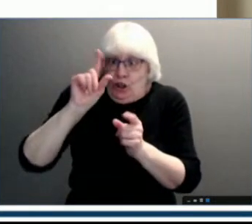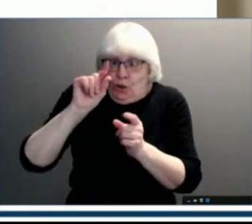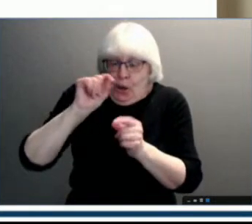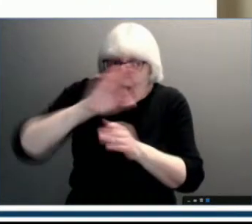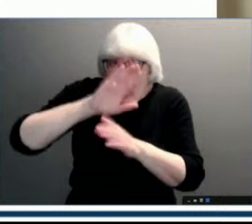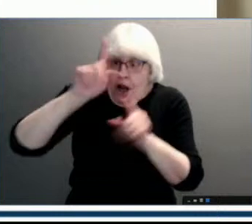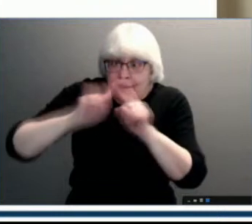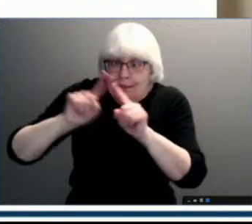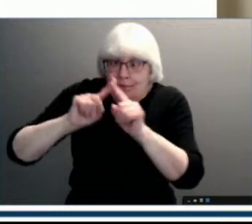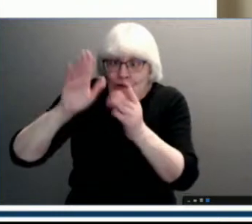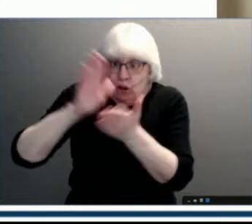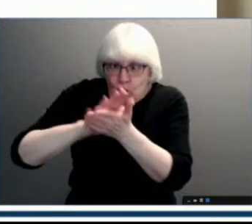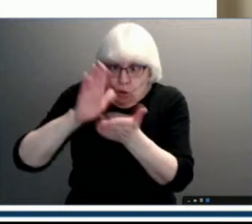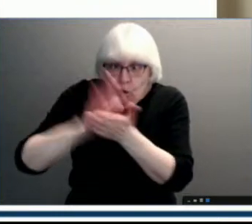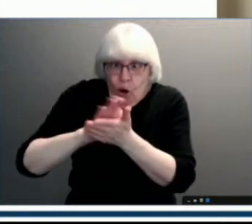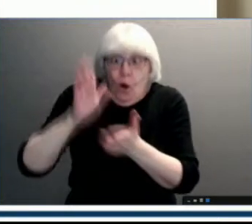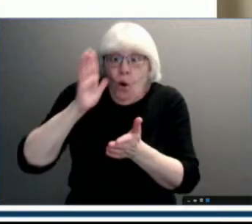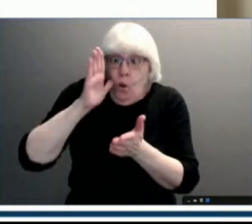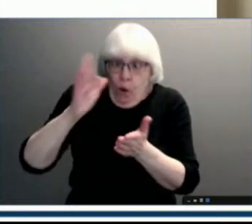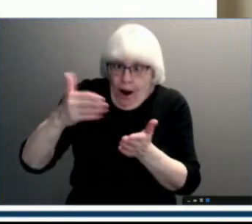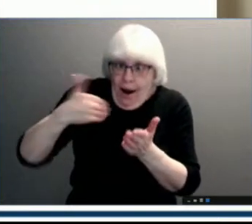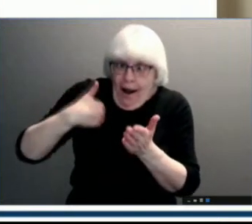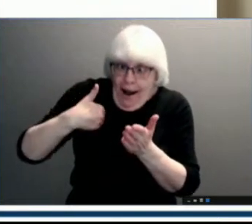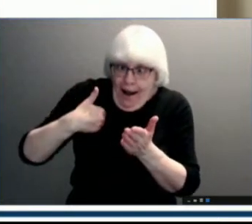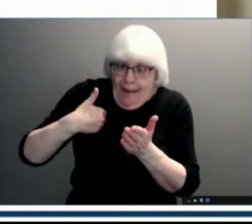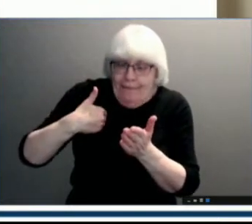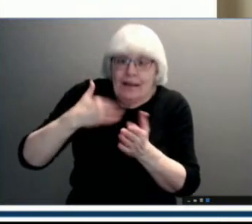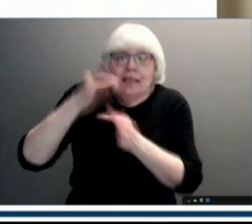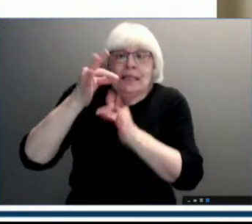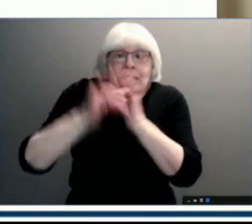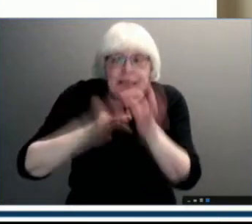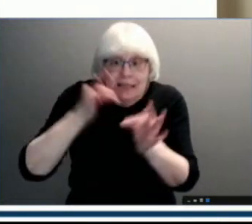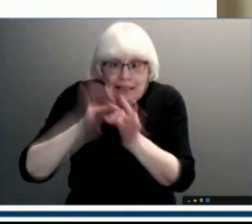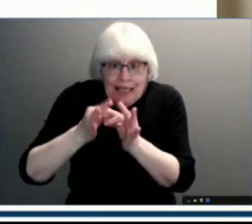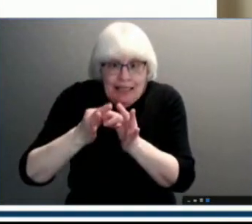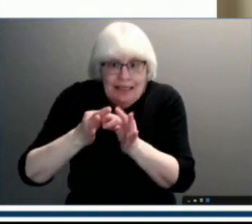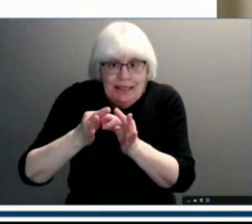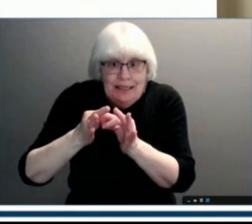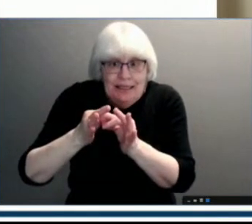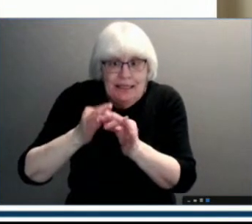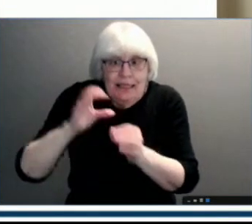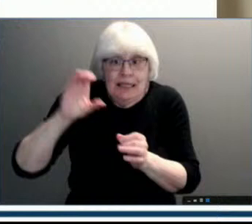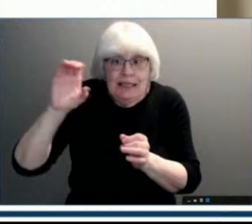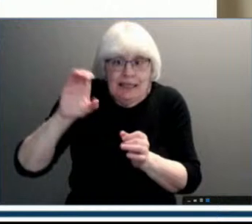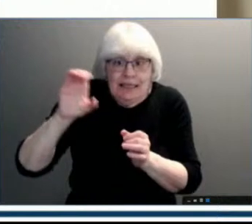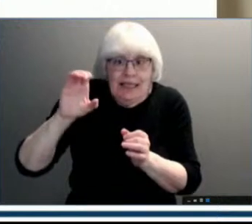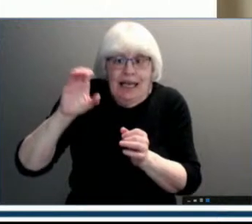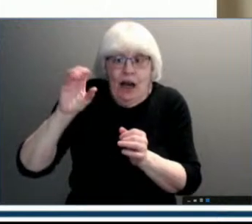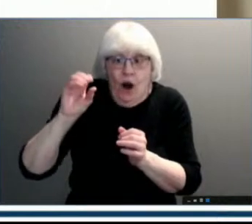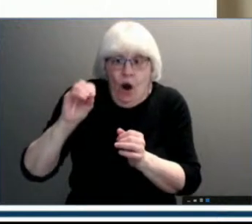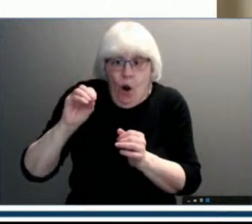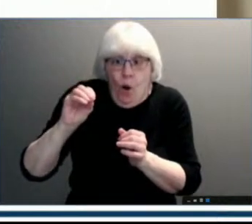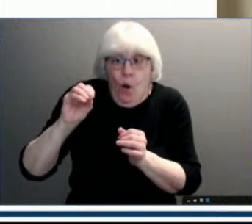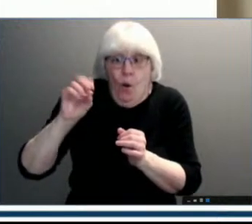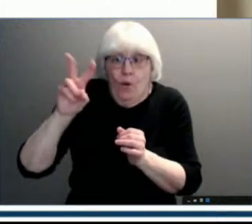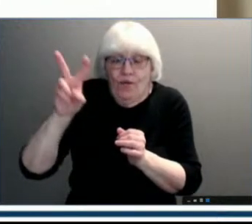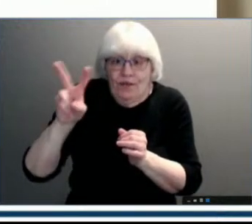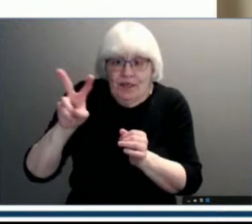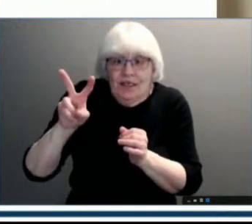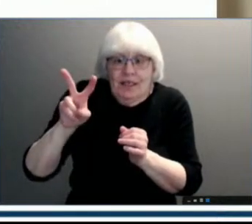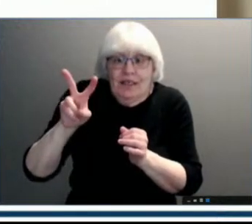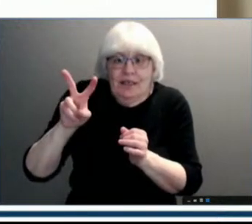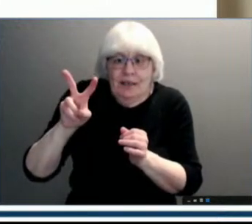CO2 testing, which is an indicator of ventilation performance, when classes are in session, and make those findings available to the